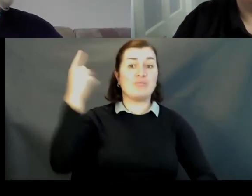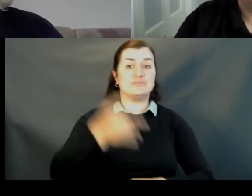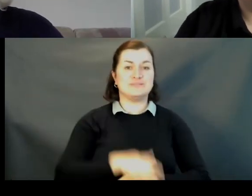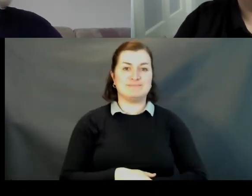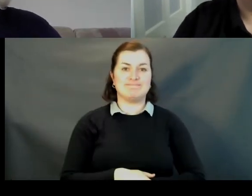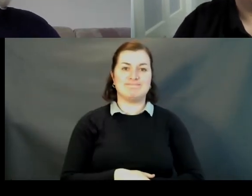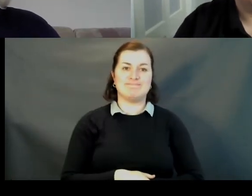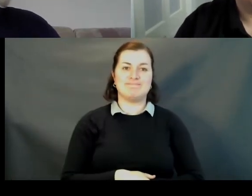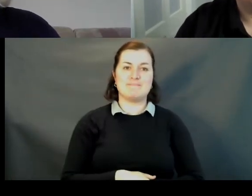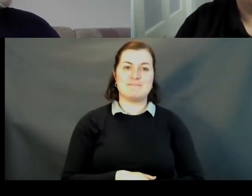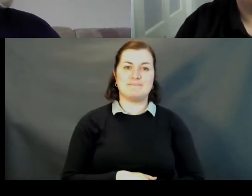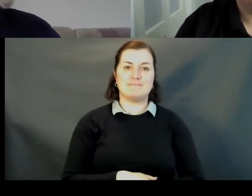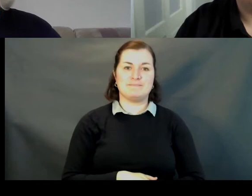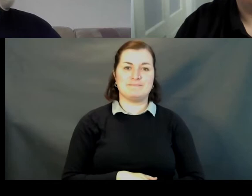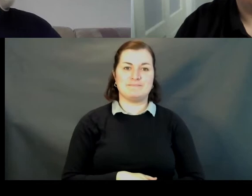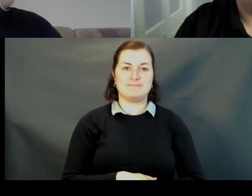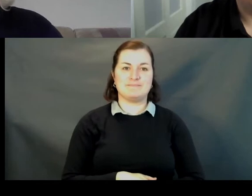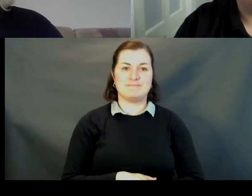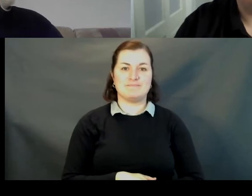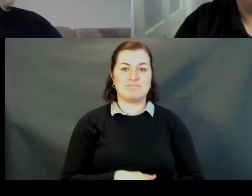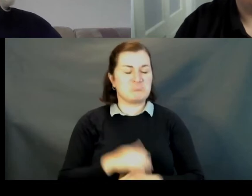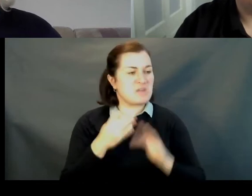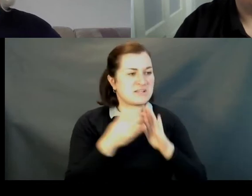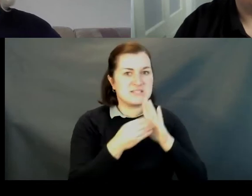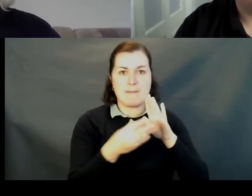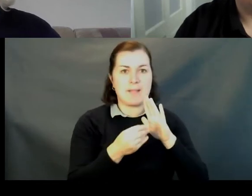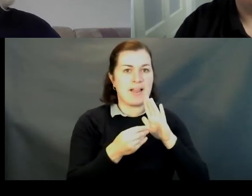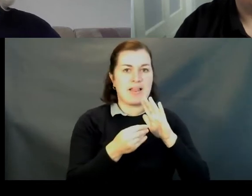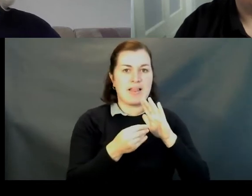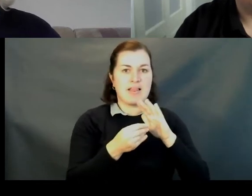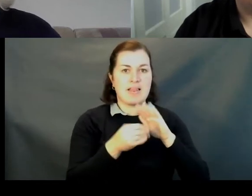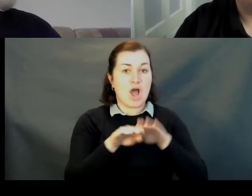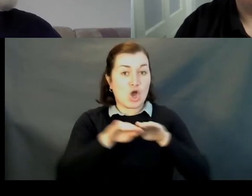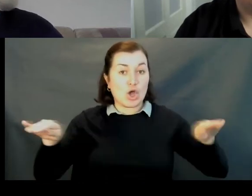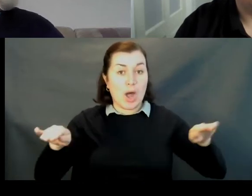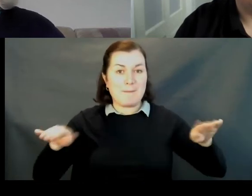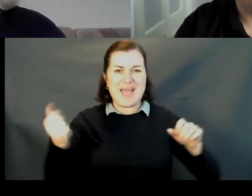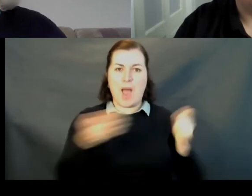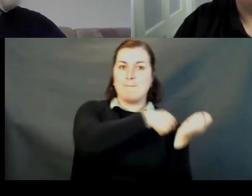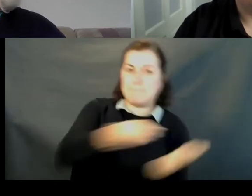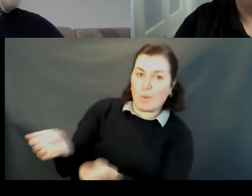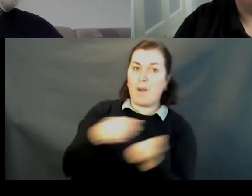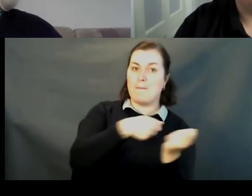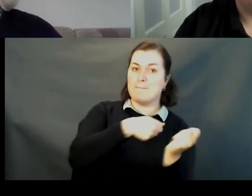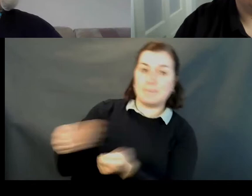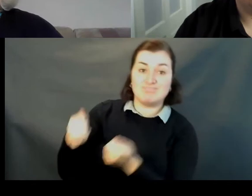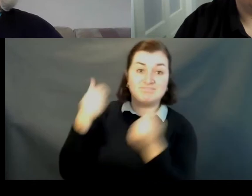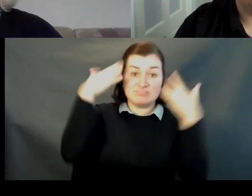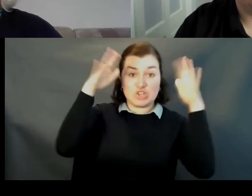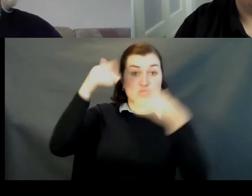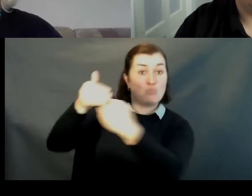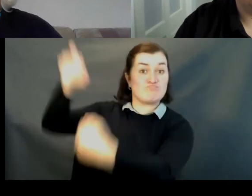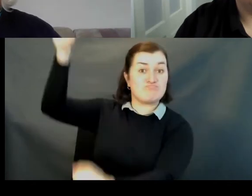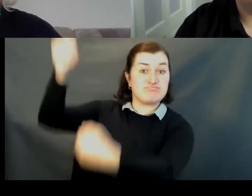description. Somebody's beating a carpet. You don't know that the carpet's there until you hear boom, boom, boom. And then you wonder